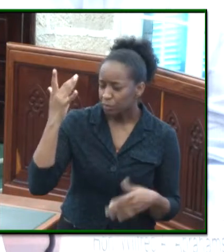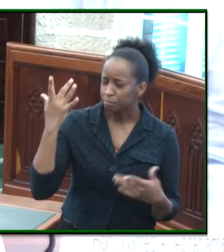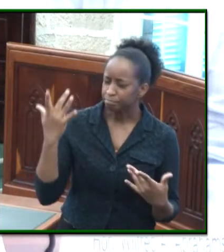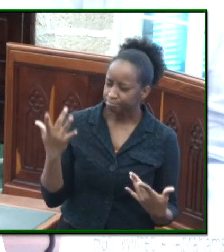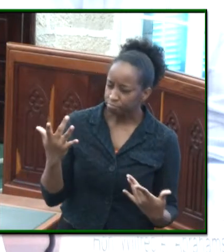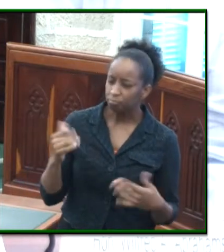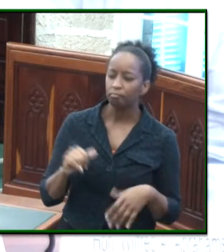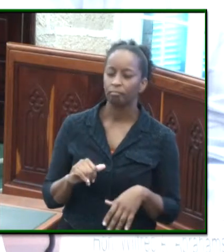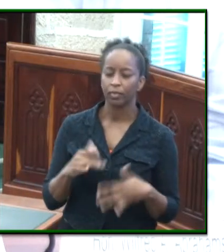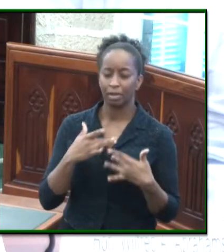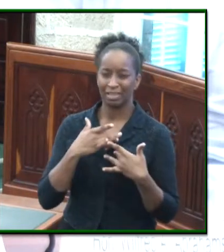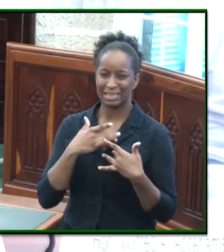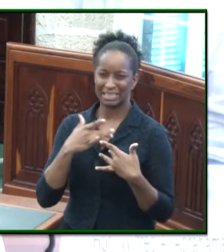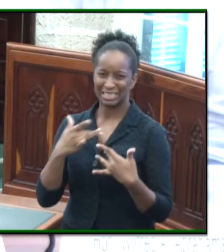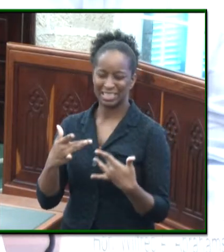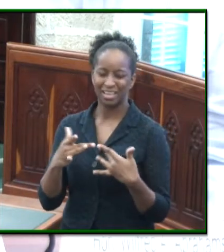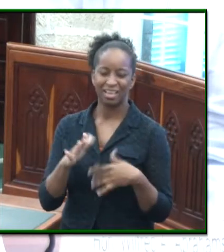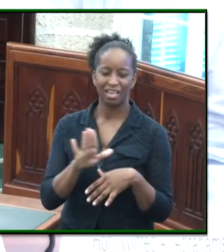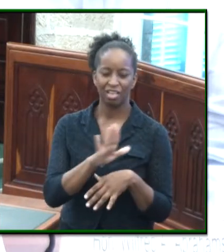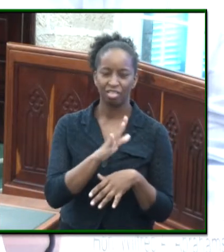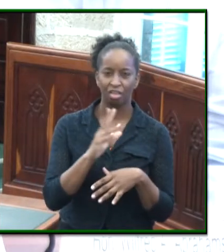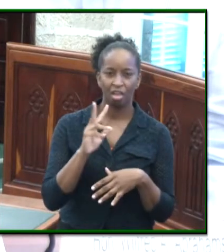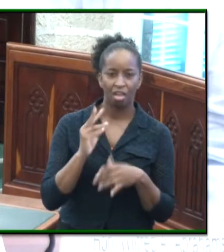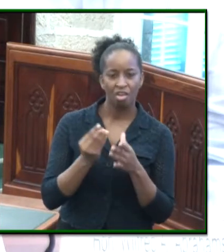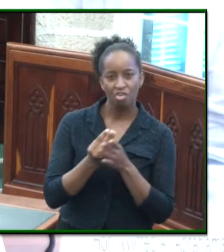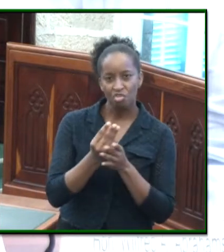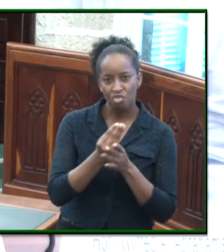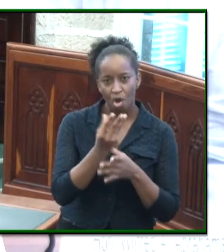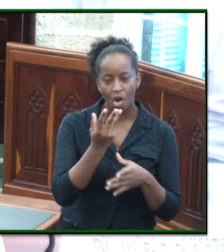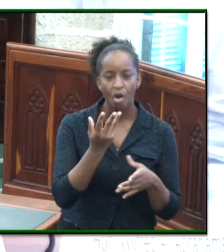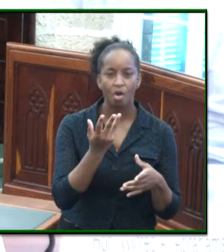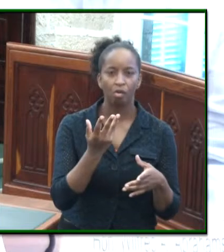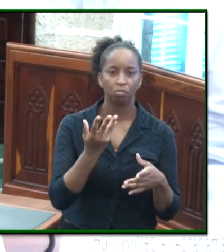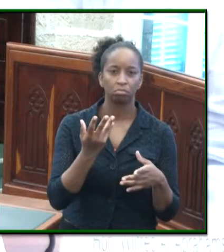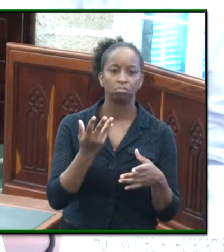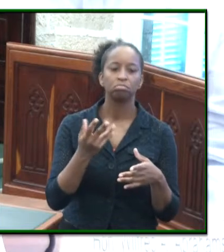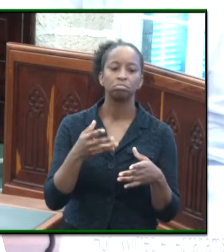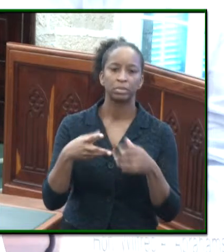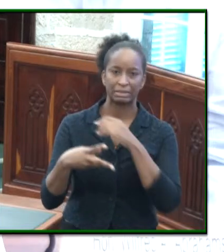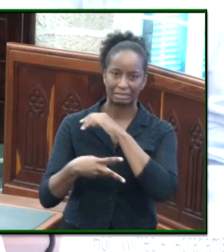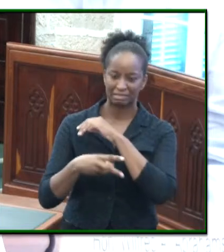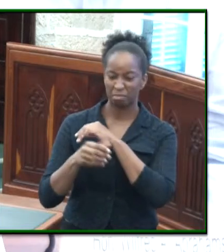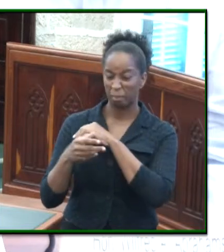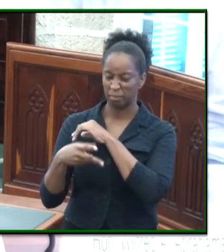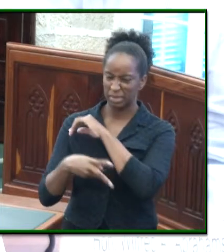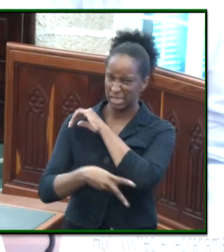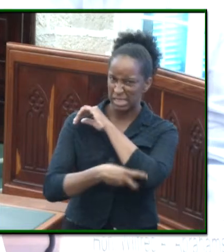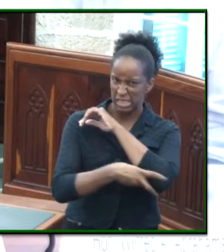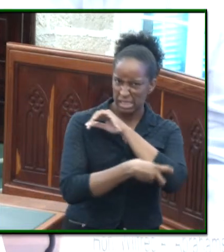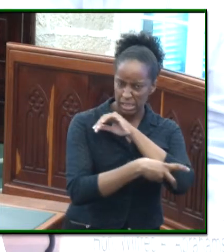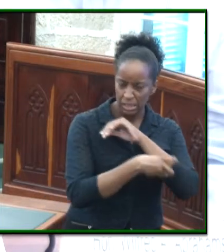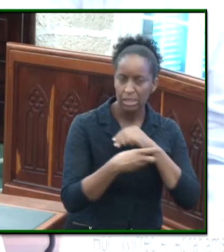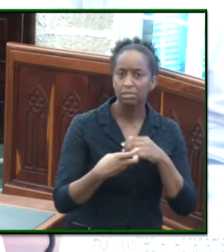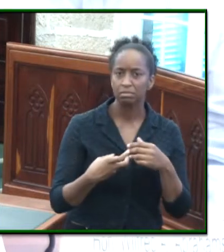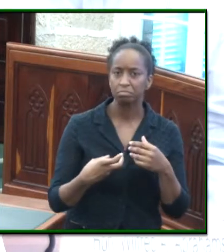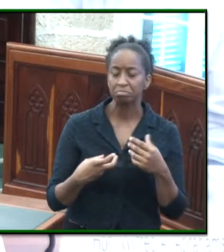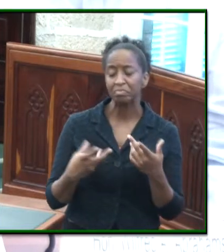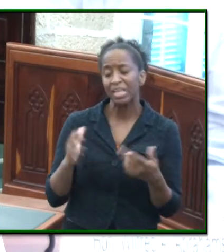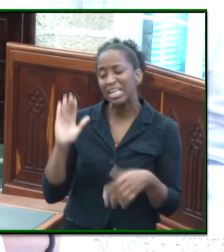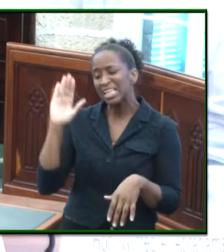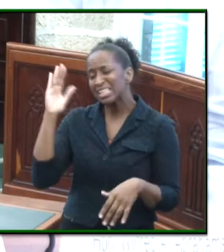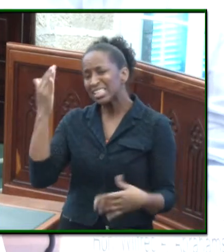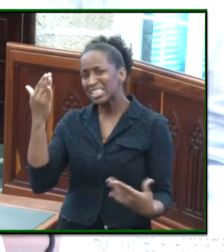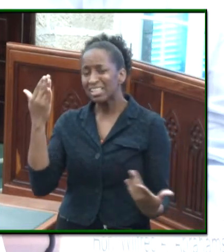for people who are involved in crop theft to be dealt with similar to those who we see